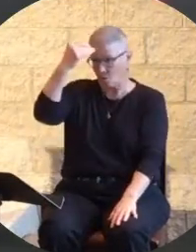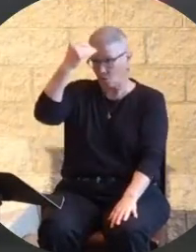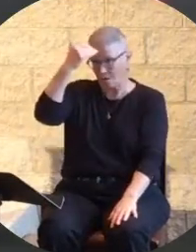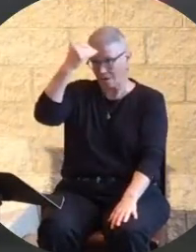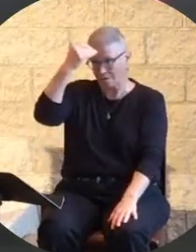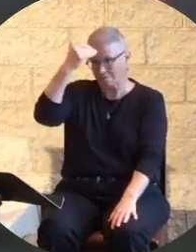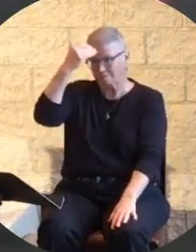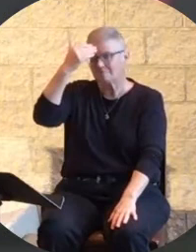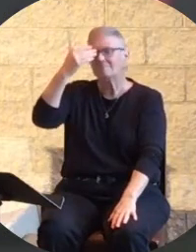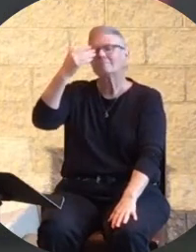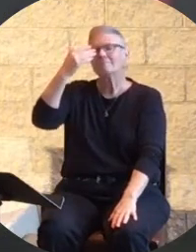into the silence.